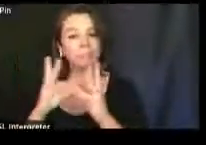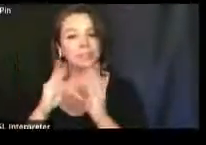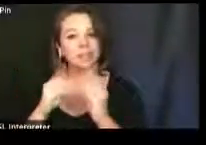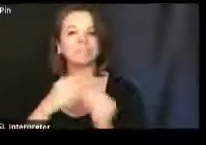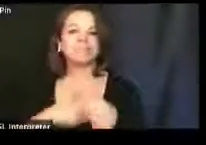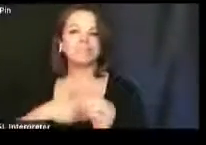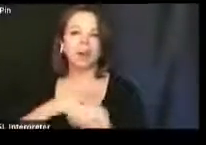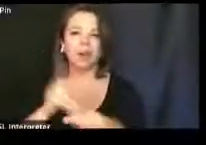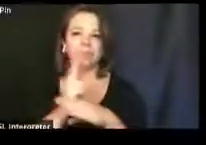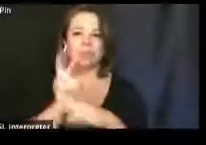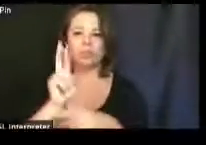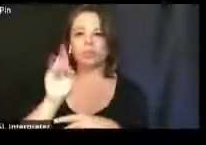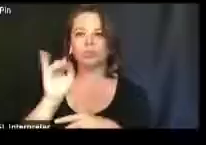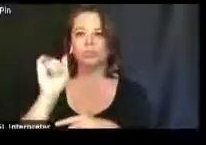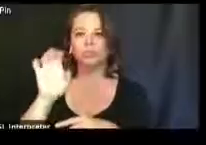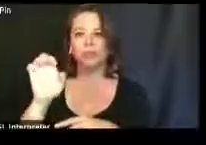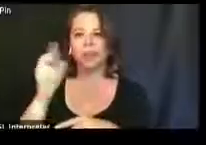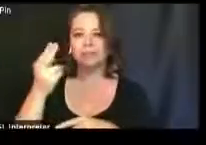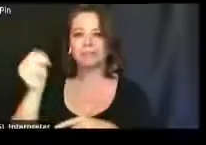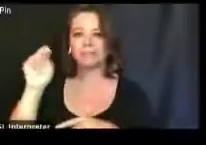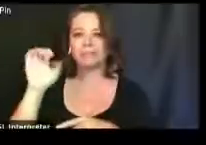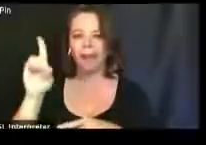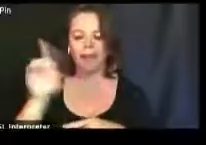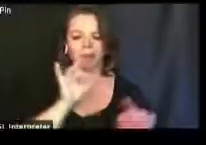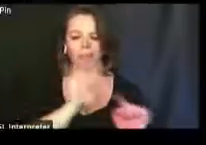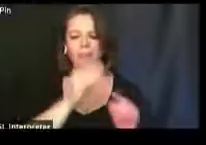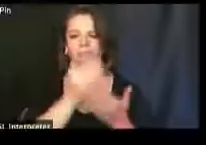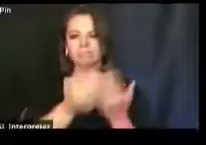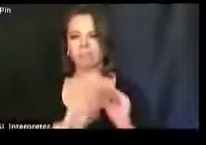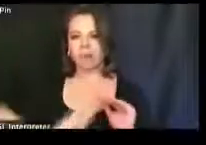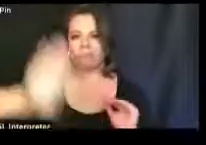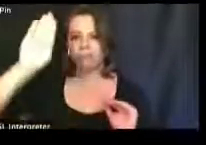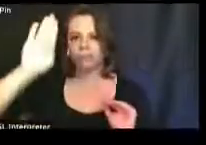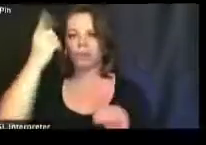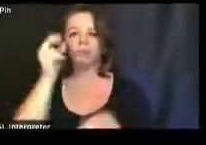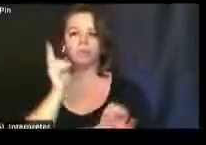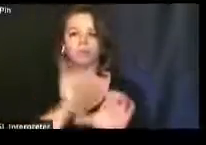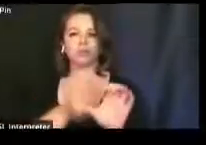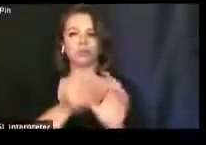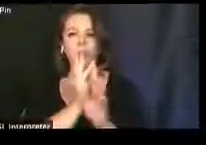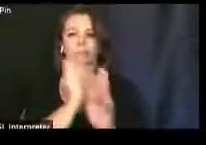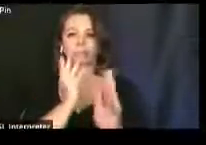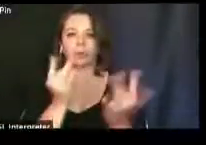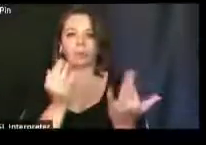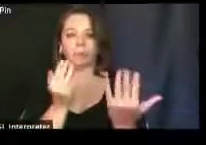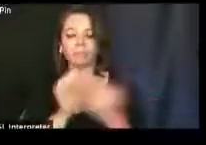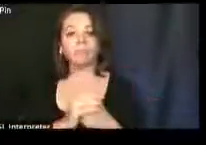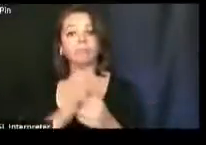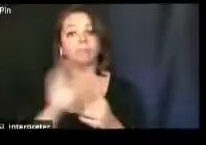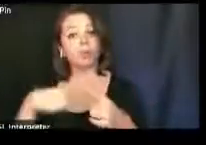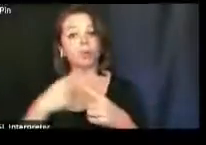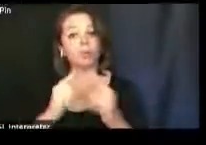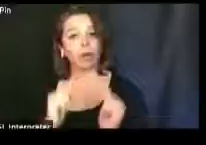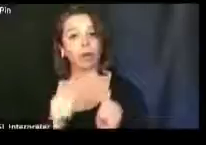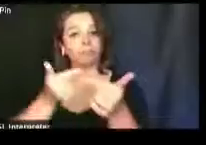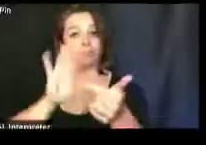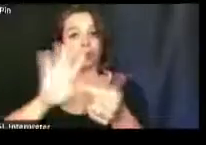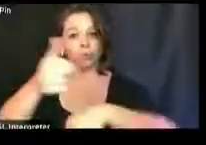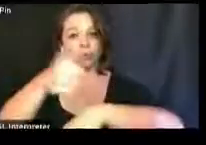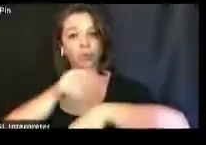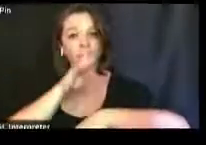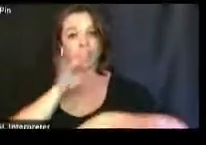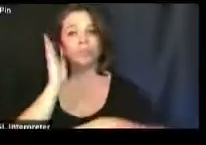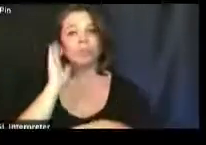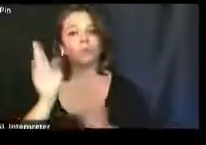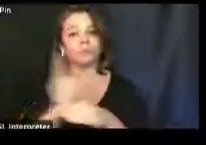at the bottom of your screen to enter the queue. When it is your turn to speak, you will be identified by your assigned unique